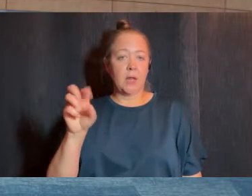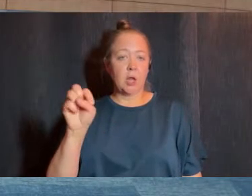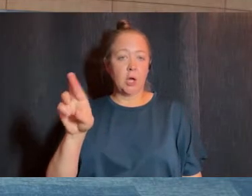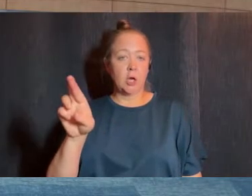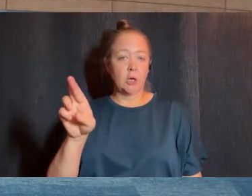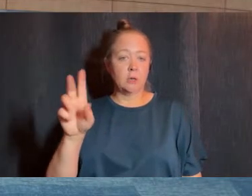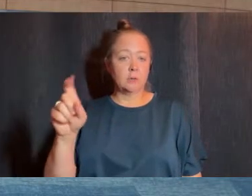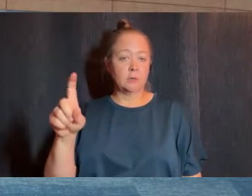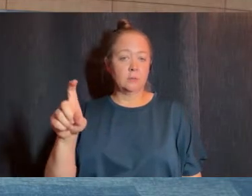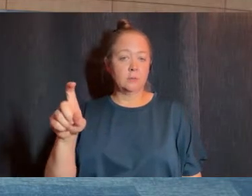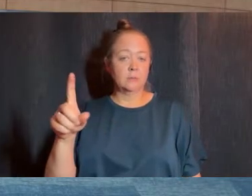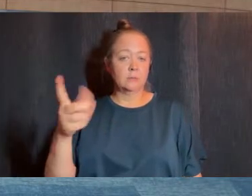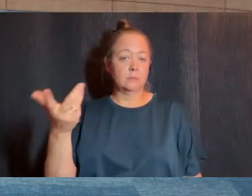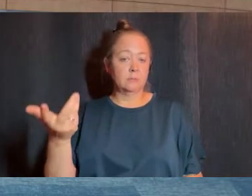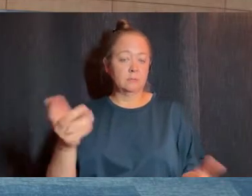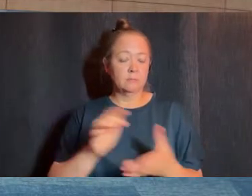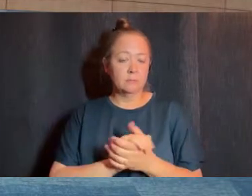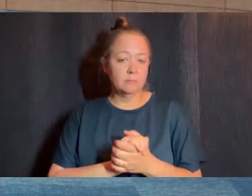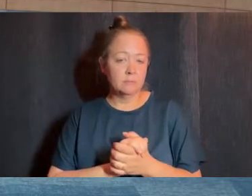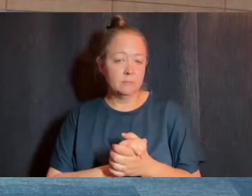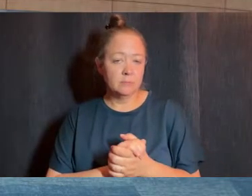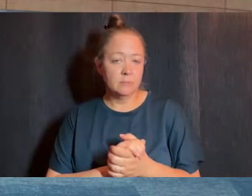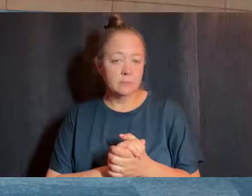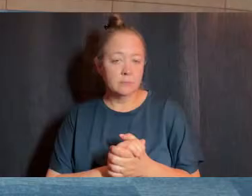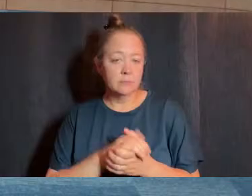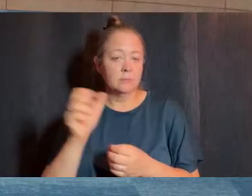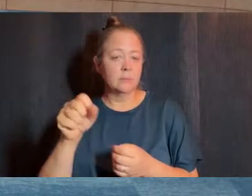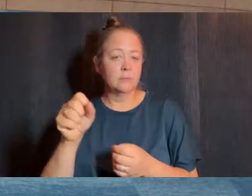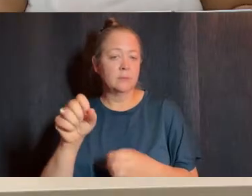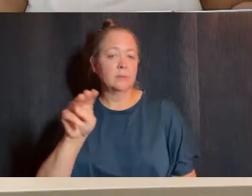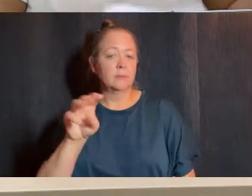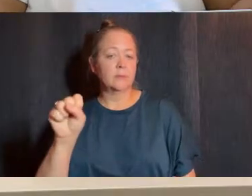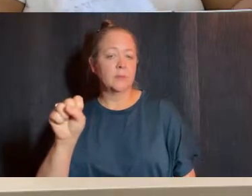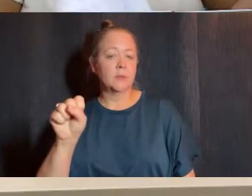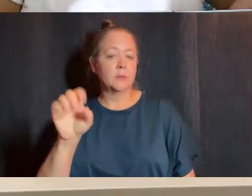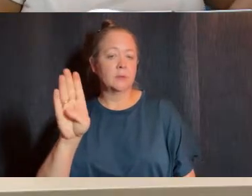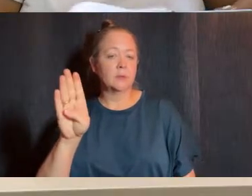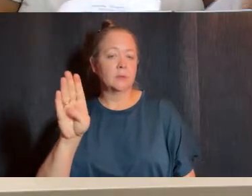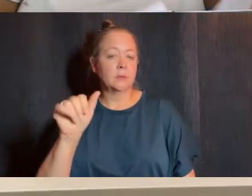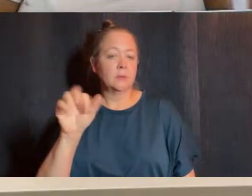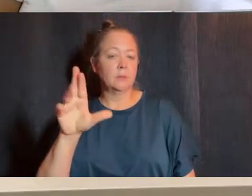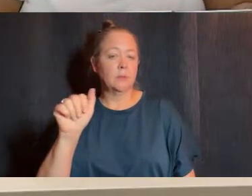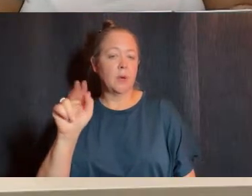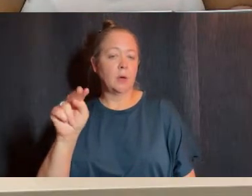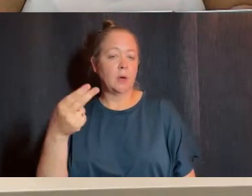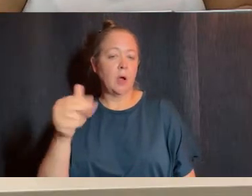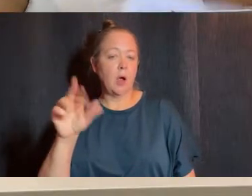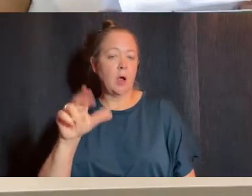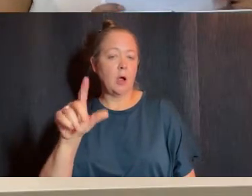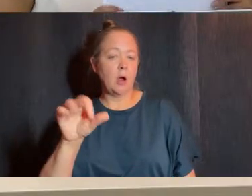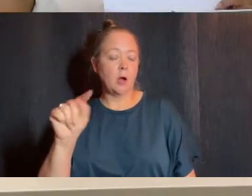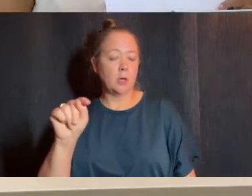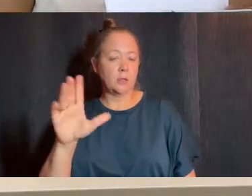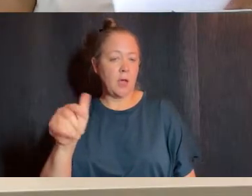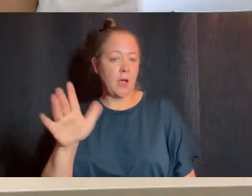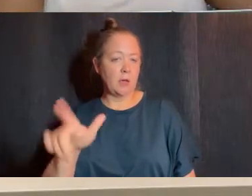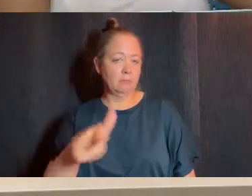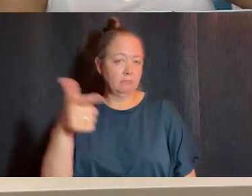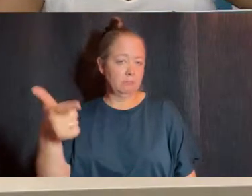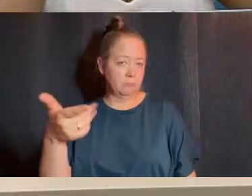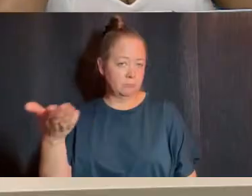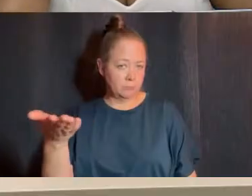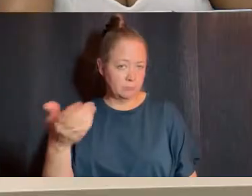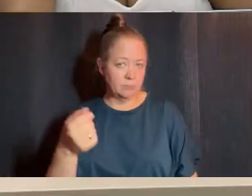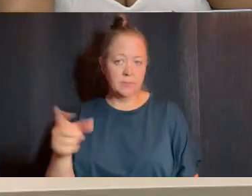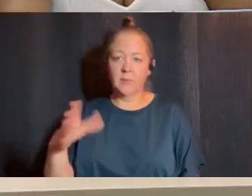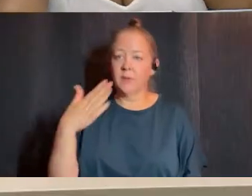Yes, Ms. Barnhart, if you can, I'll yield to you. Thank you.